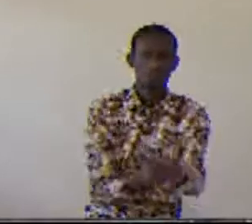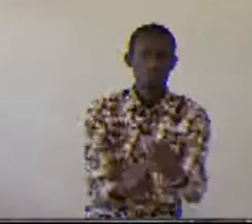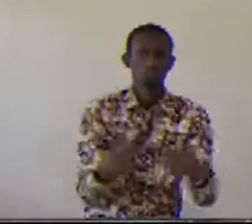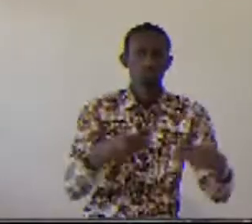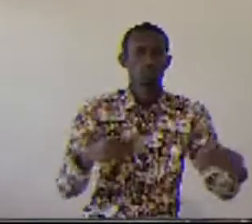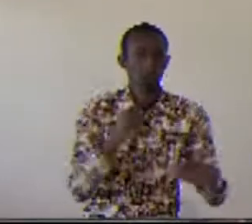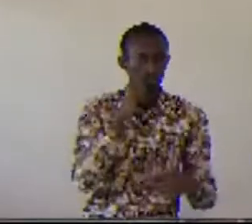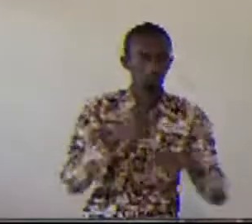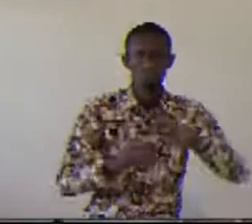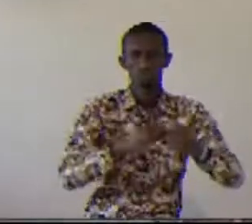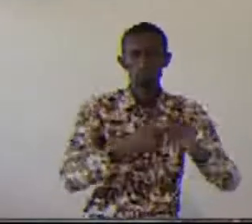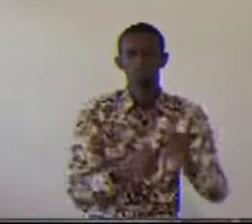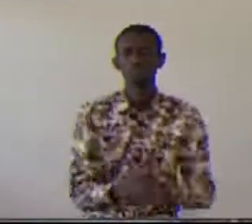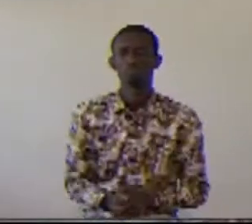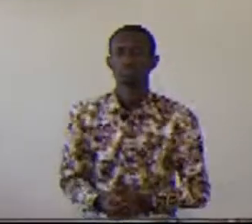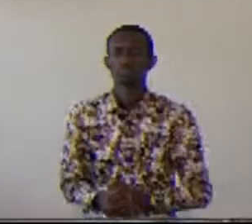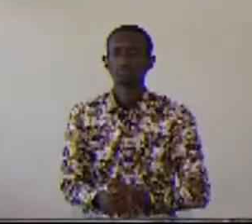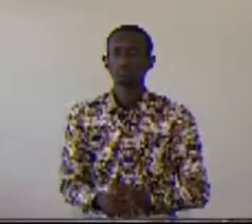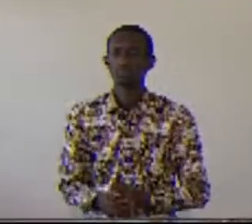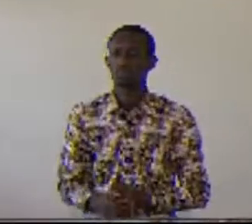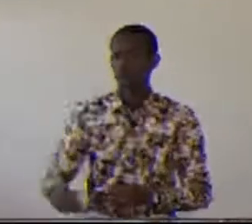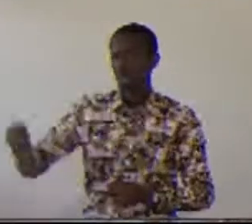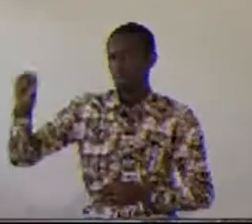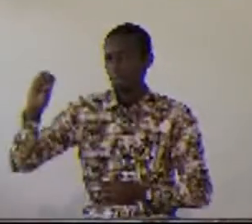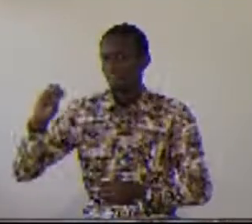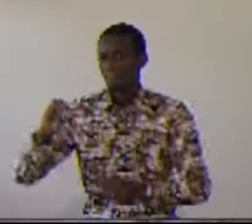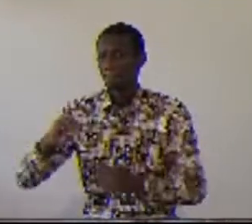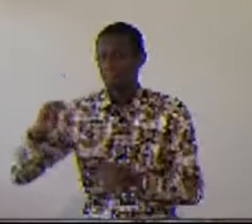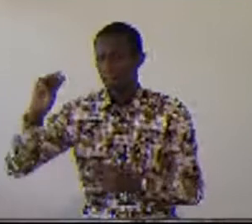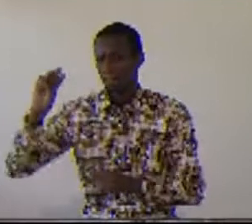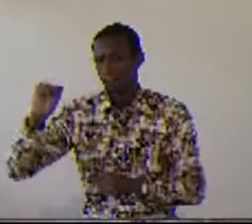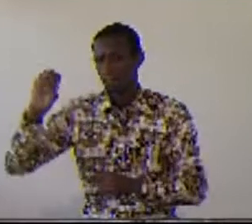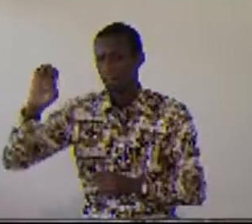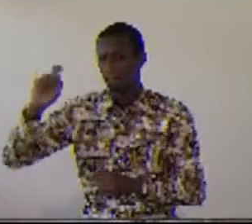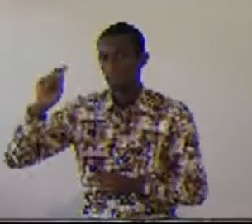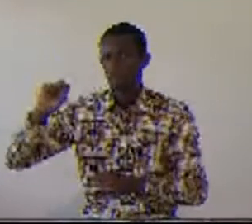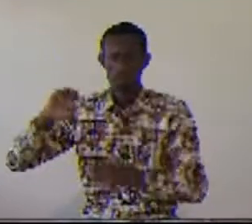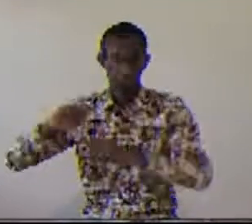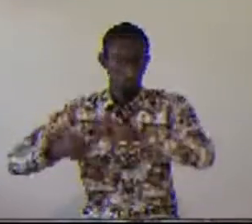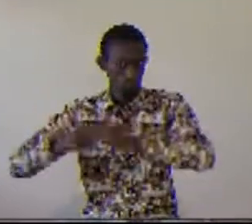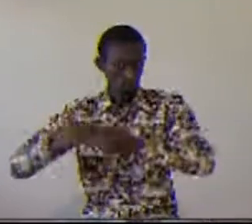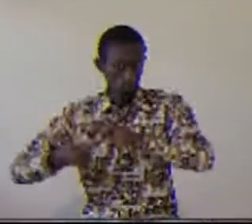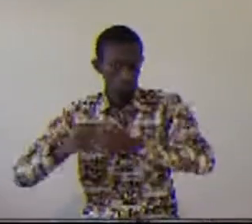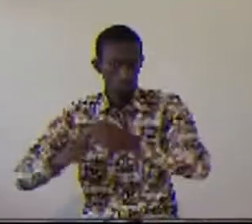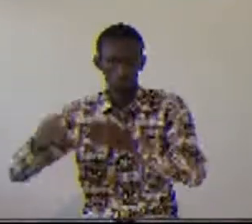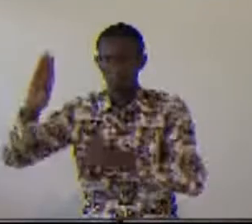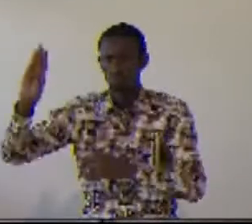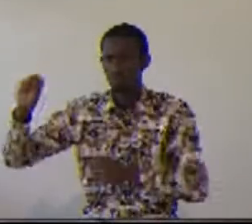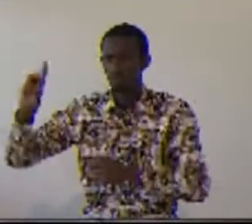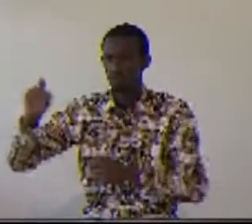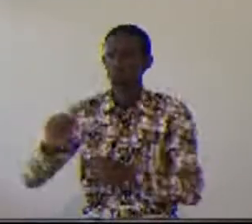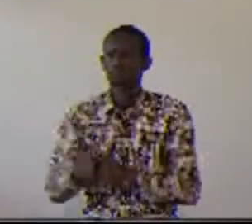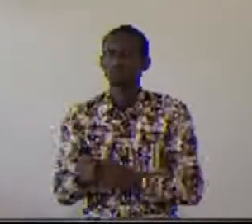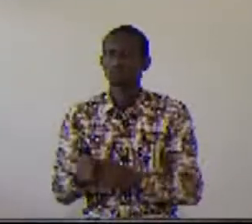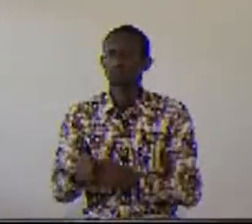So as the metallic bonding becomes stronger in this order, even the melting